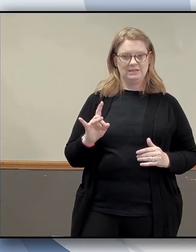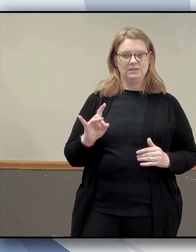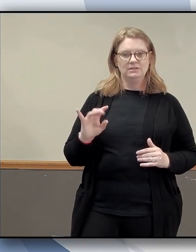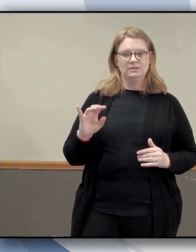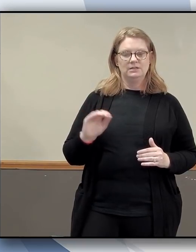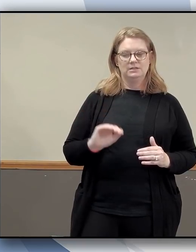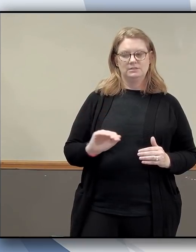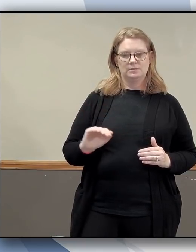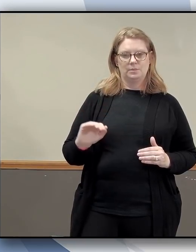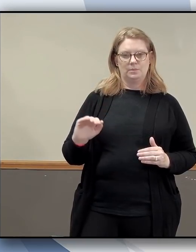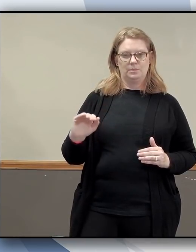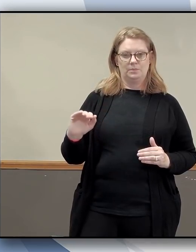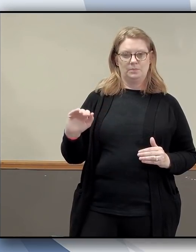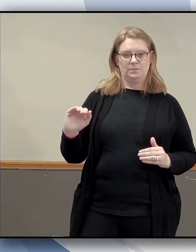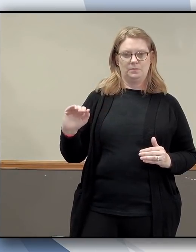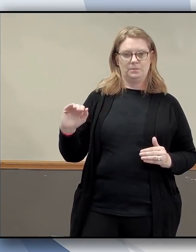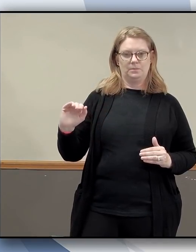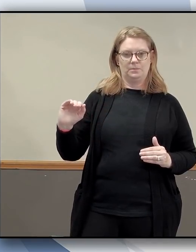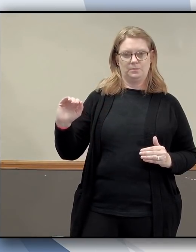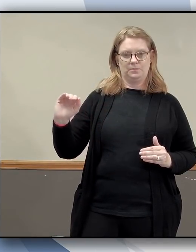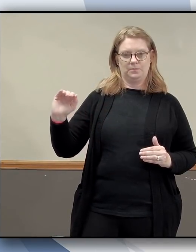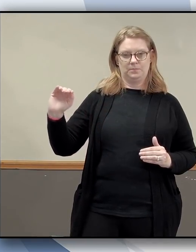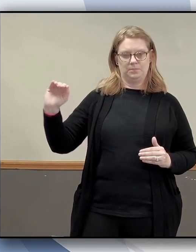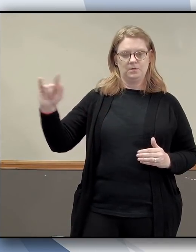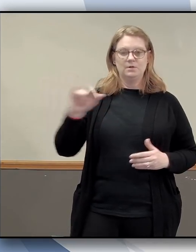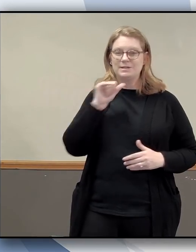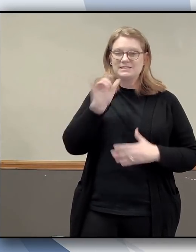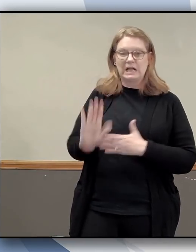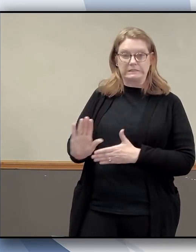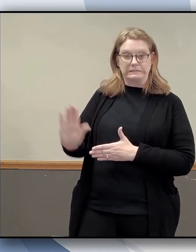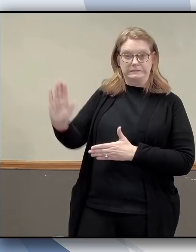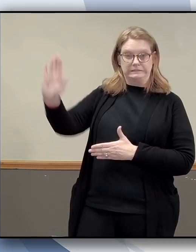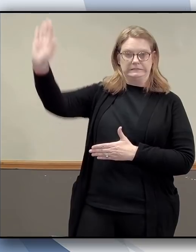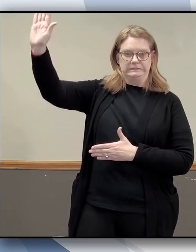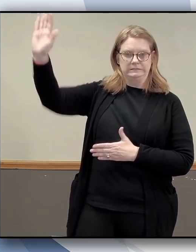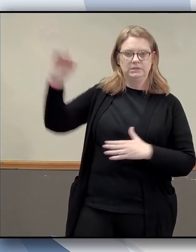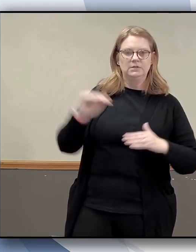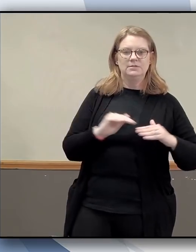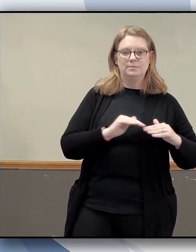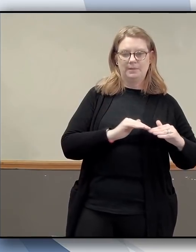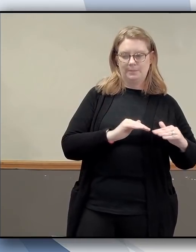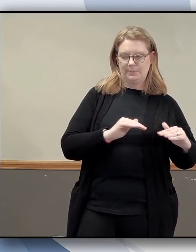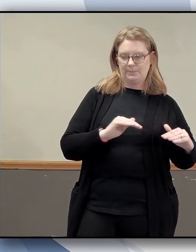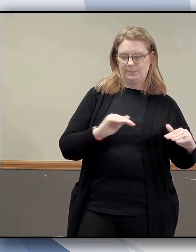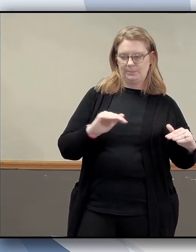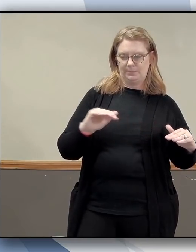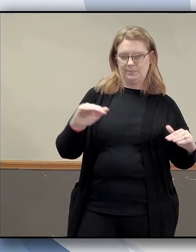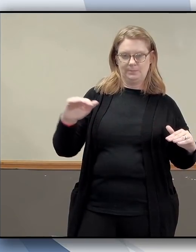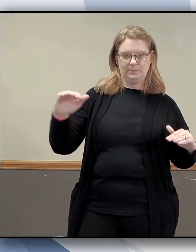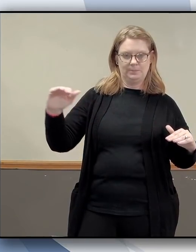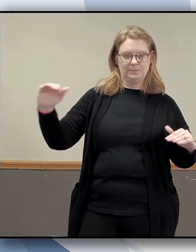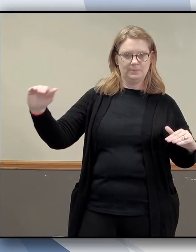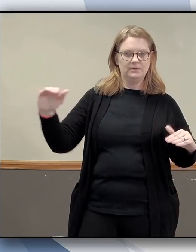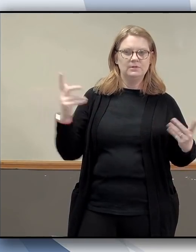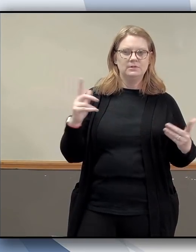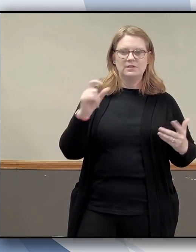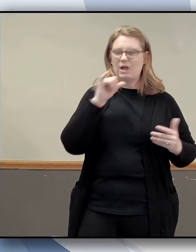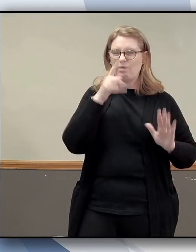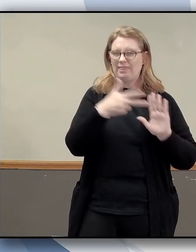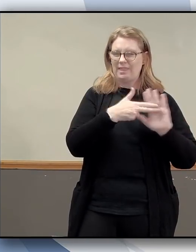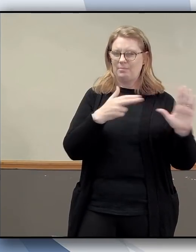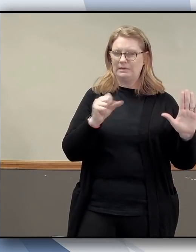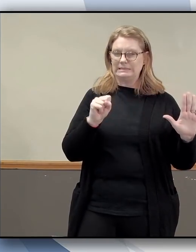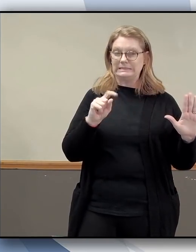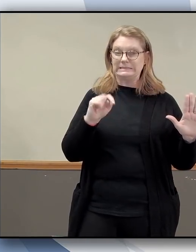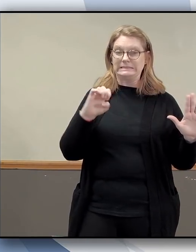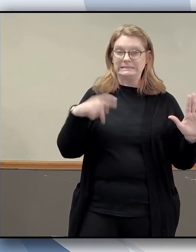is steep. It's been steady. It's been going the wrong direction. I've called it a dangerous trend line. All that's true, but I wouldn't characterize it as steep. I mean,